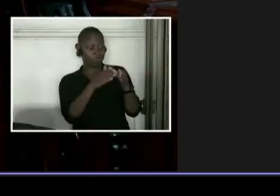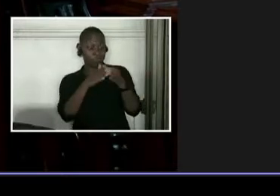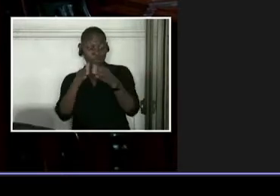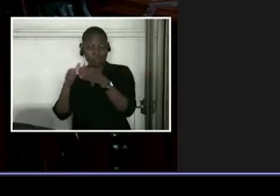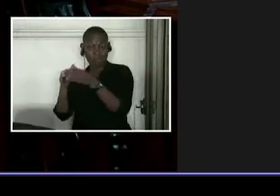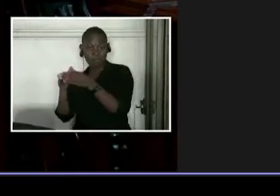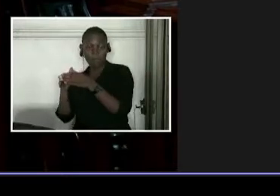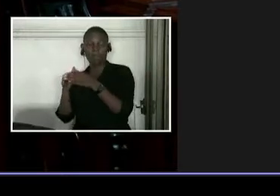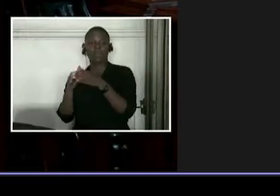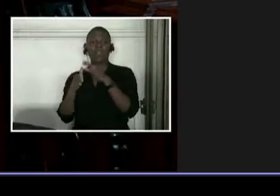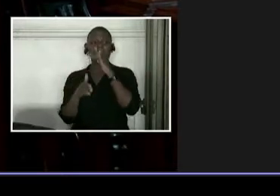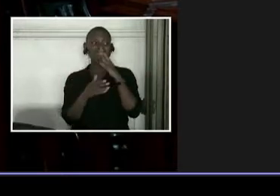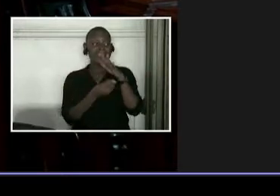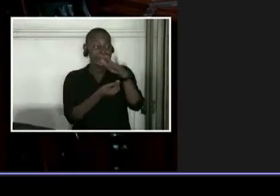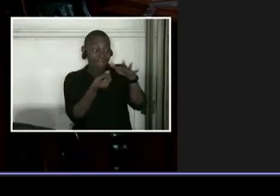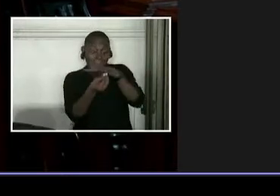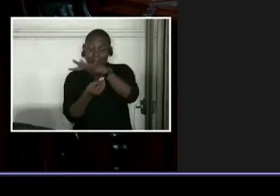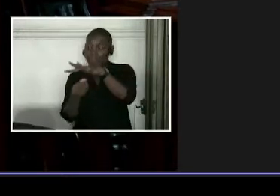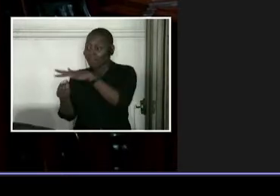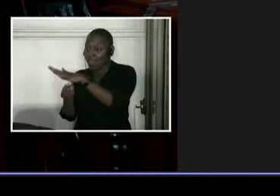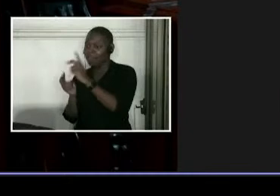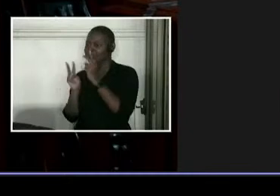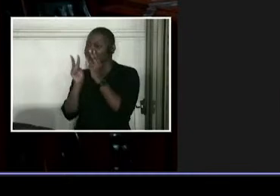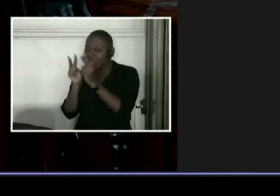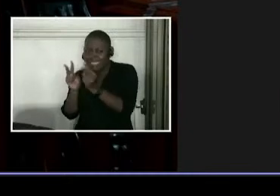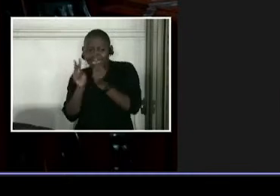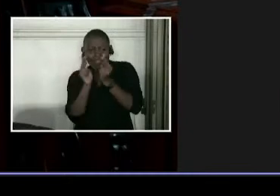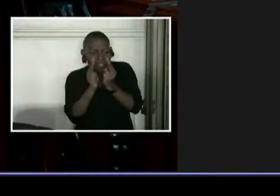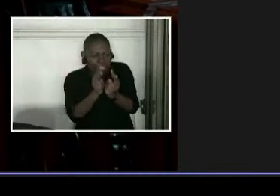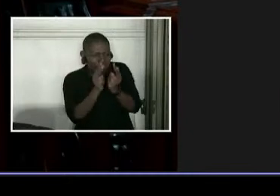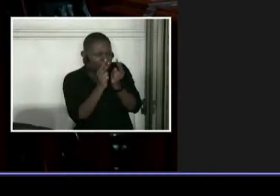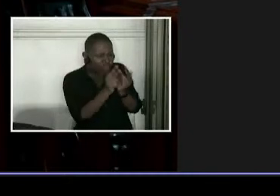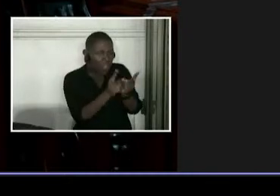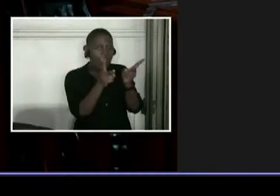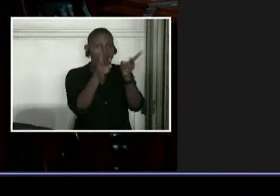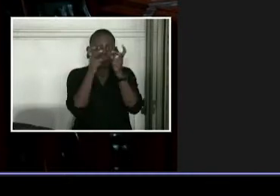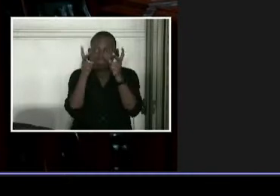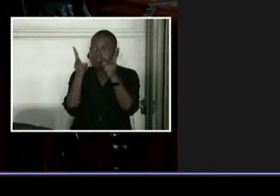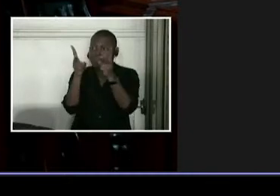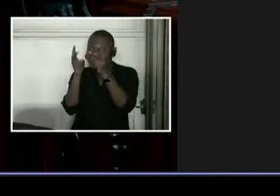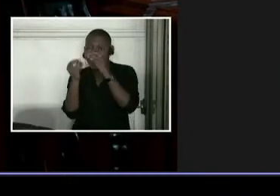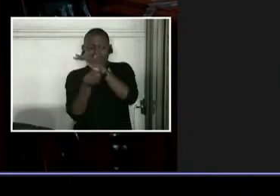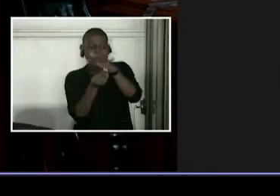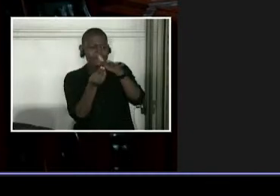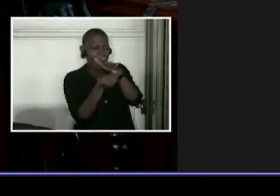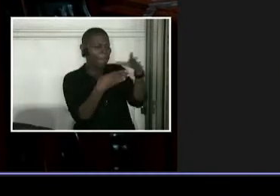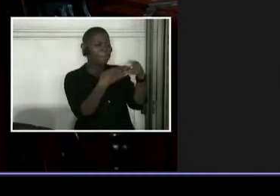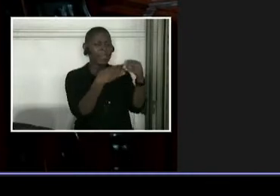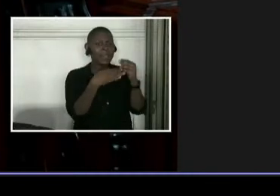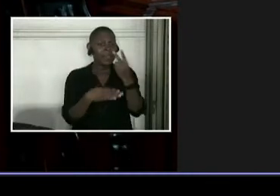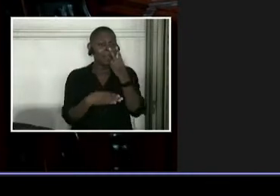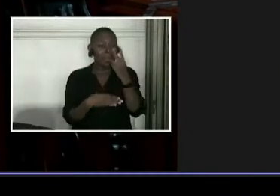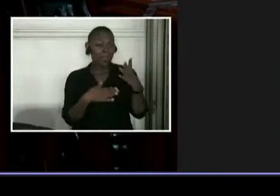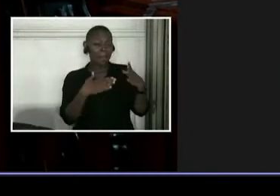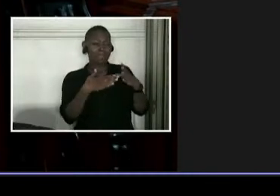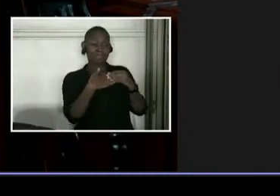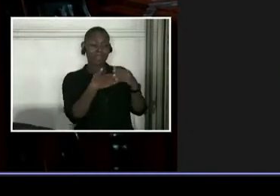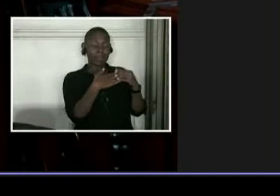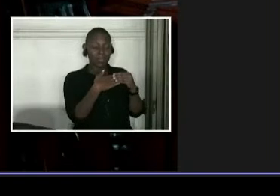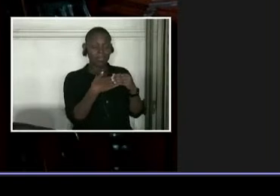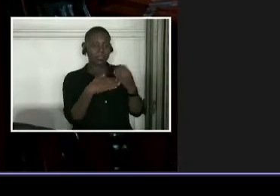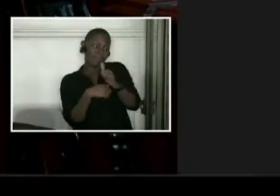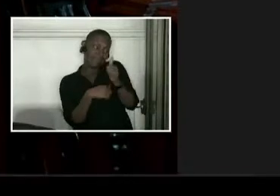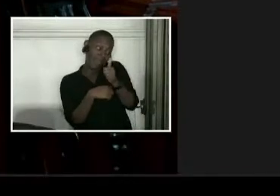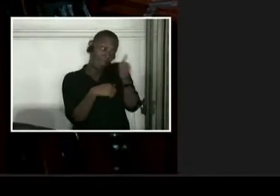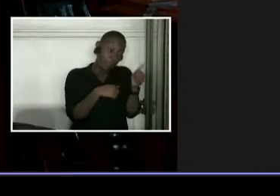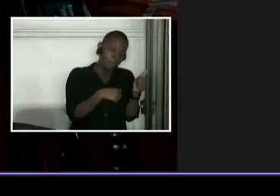interacted with families of the victims, watched visuals and family members and neighbors try to shield and save the